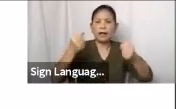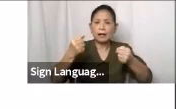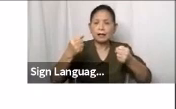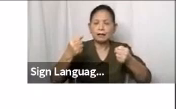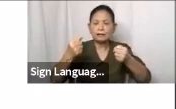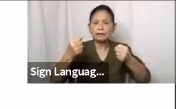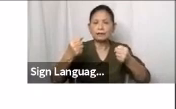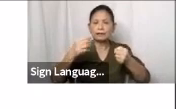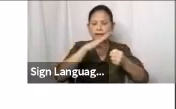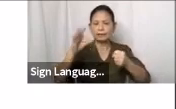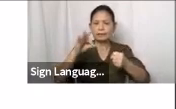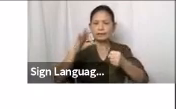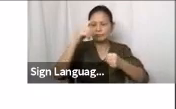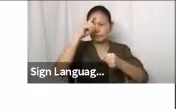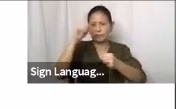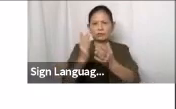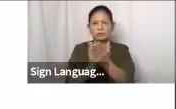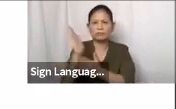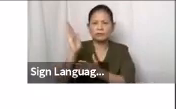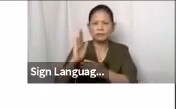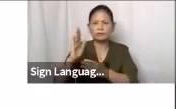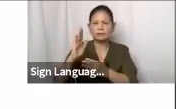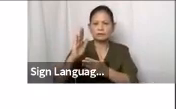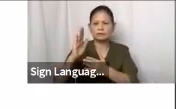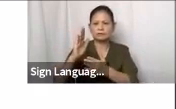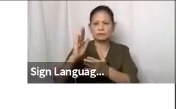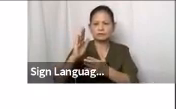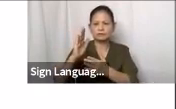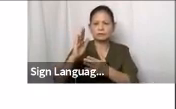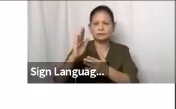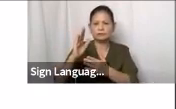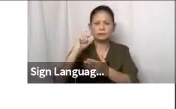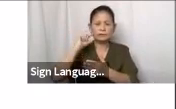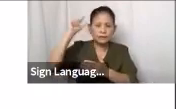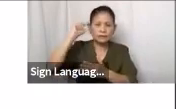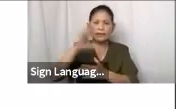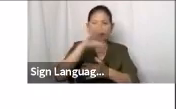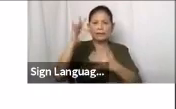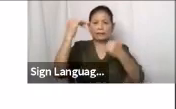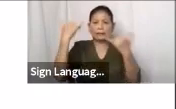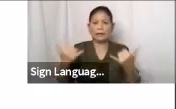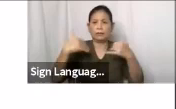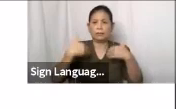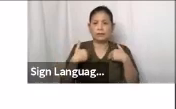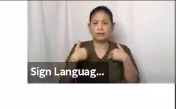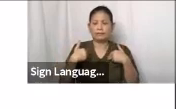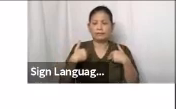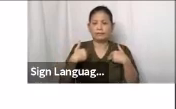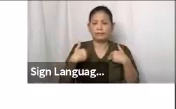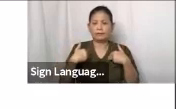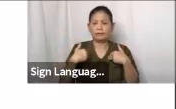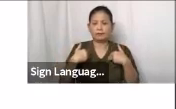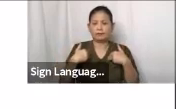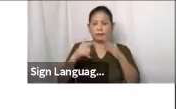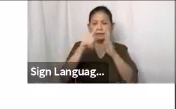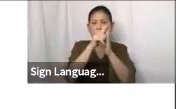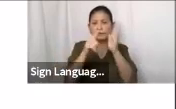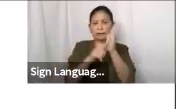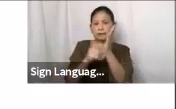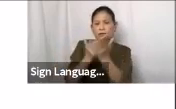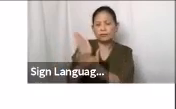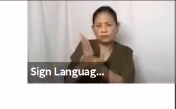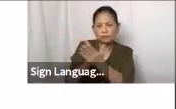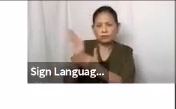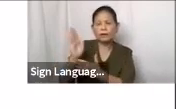Transgender Protection Right Act 2018. So we have now the legal right to access